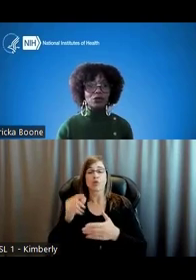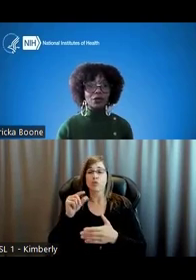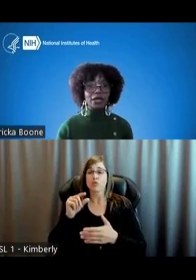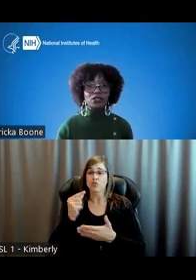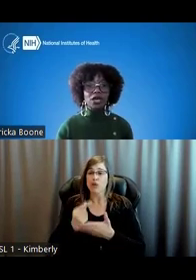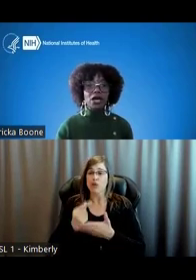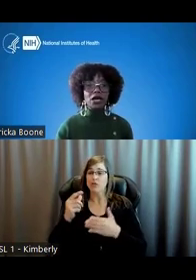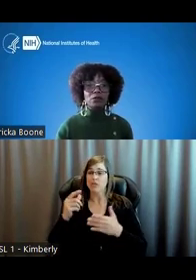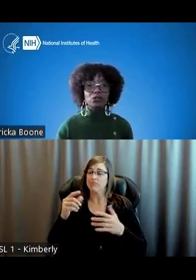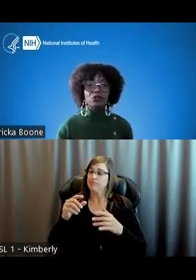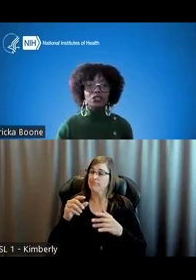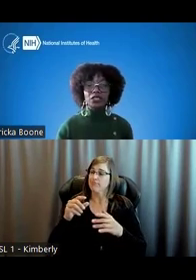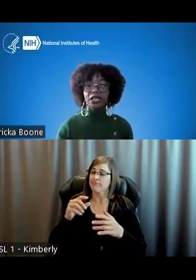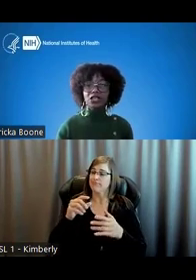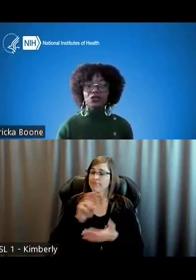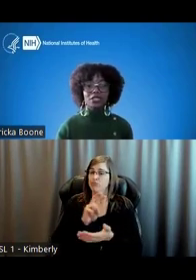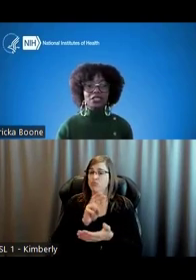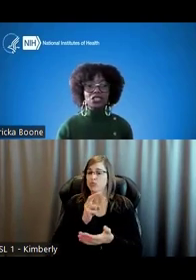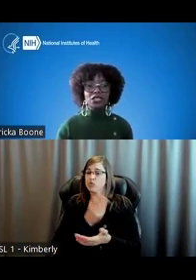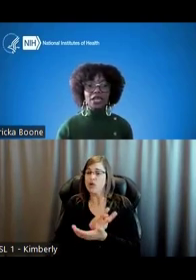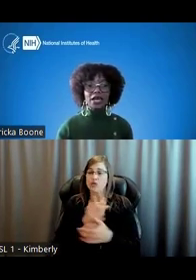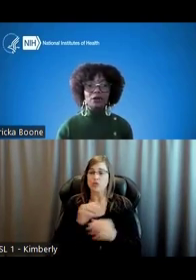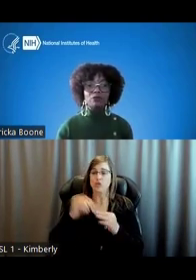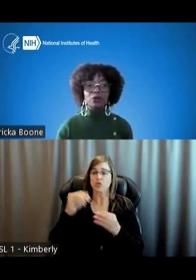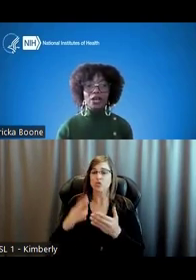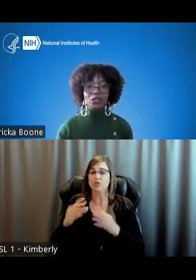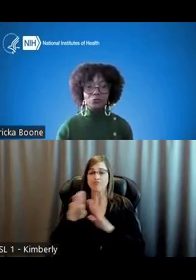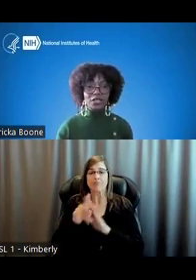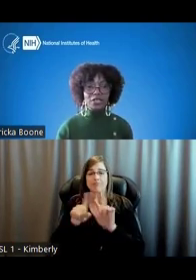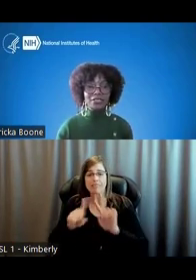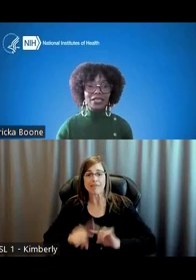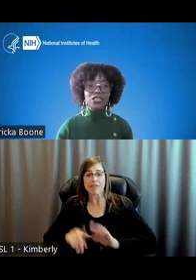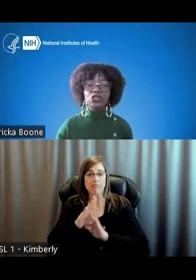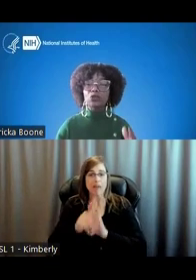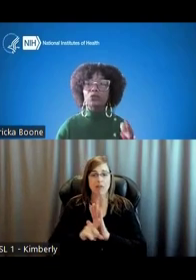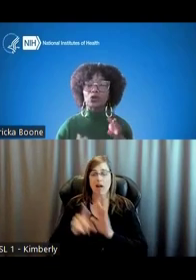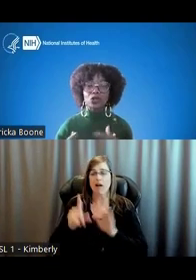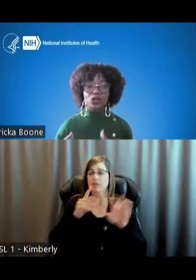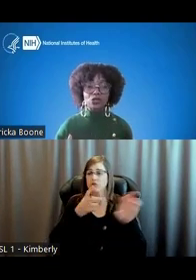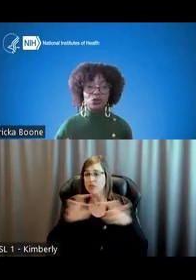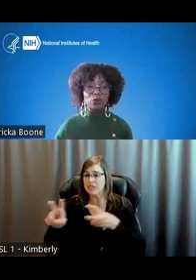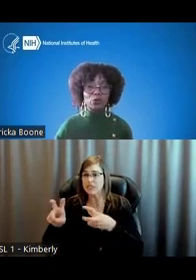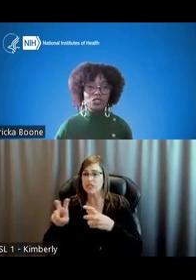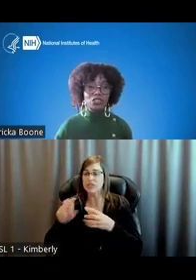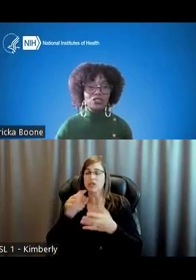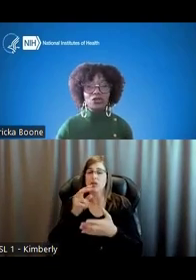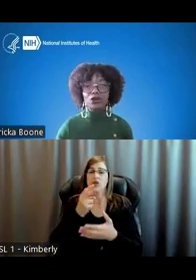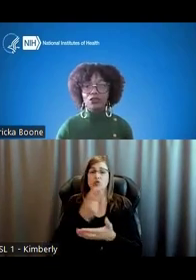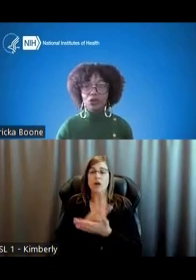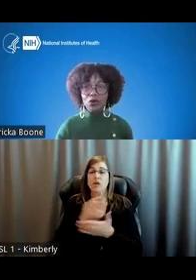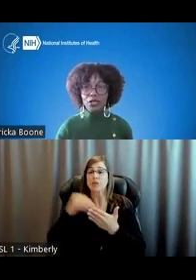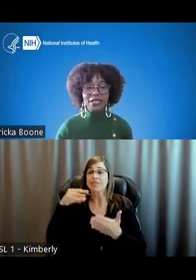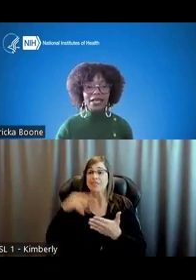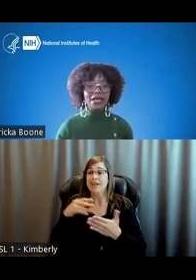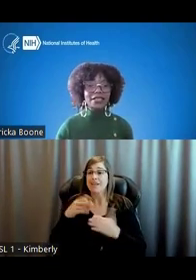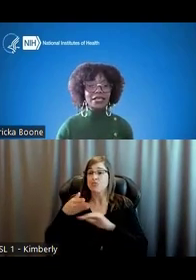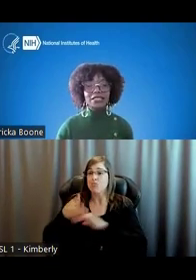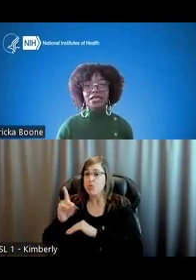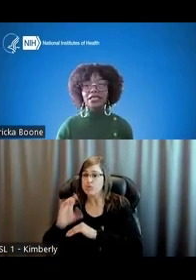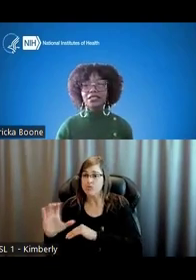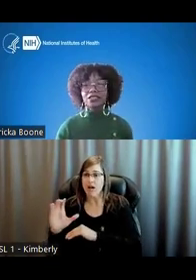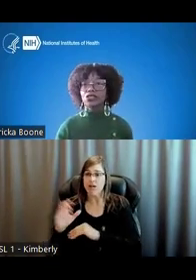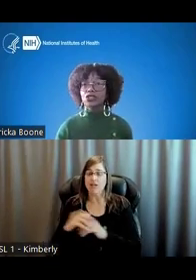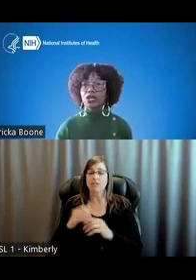diverse backgrounds to facilitate transition from graduate studies into postdoctoral positions. So of course, as